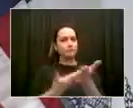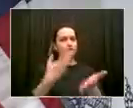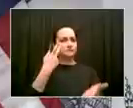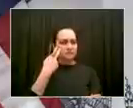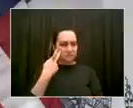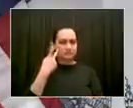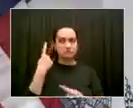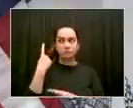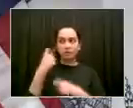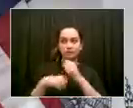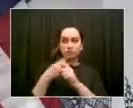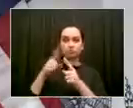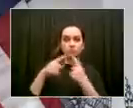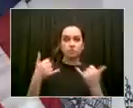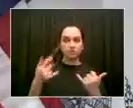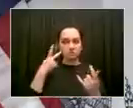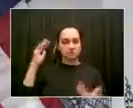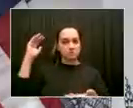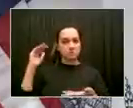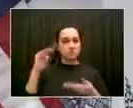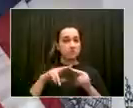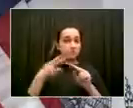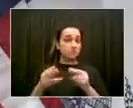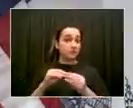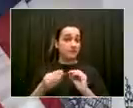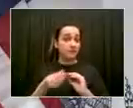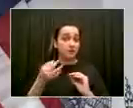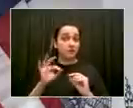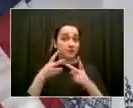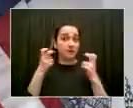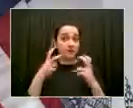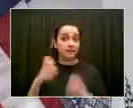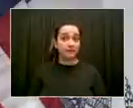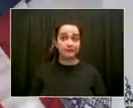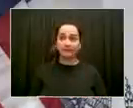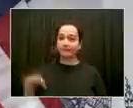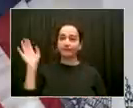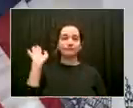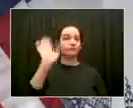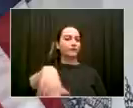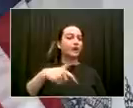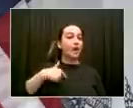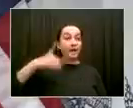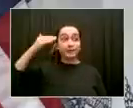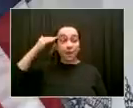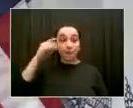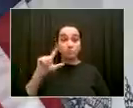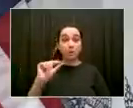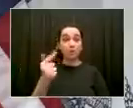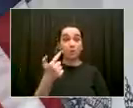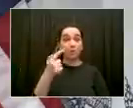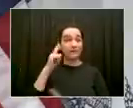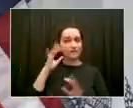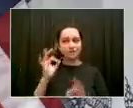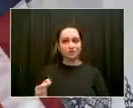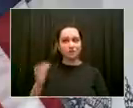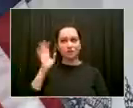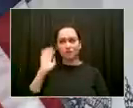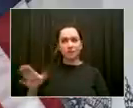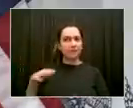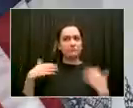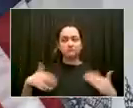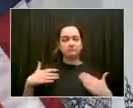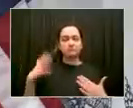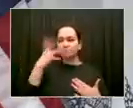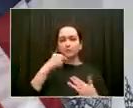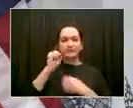2021. And the good work of the men and women of the NYPD working with communities is going to be essential to this effort.